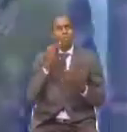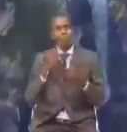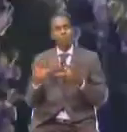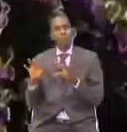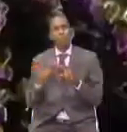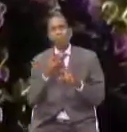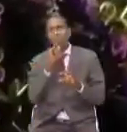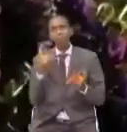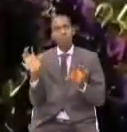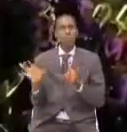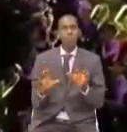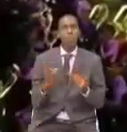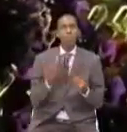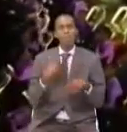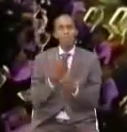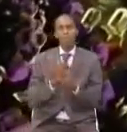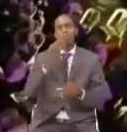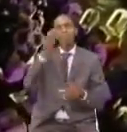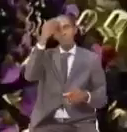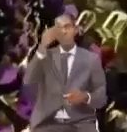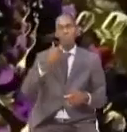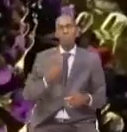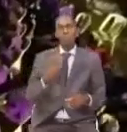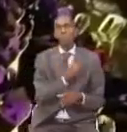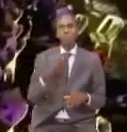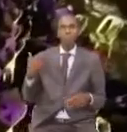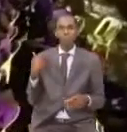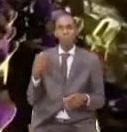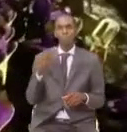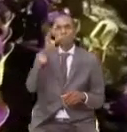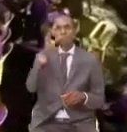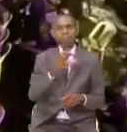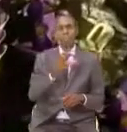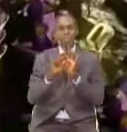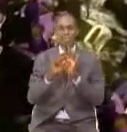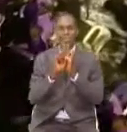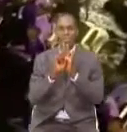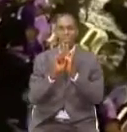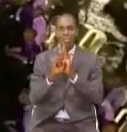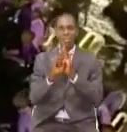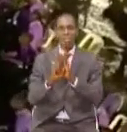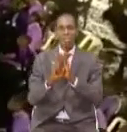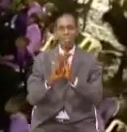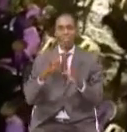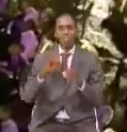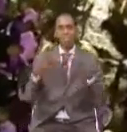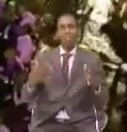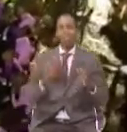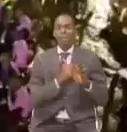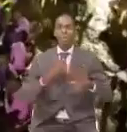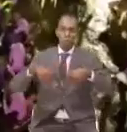they make the sign of the cross in Jesus' name, amen. And then they go out and continue in their